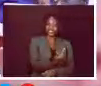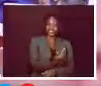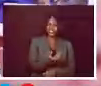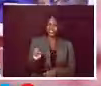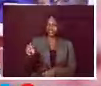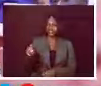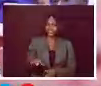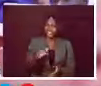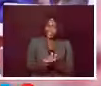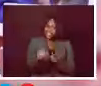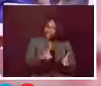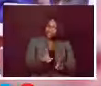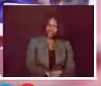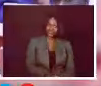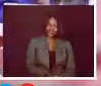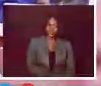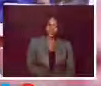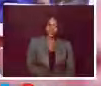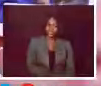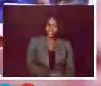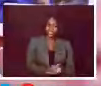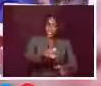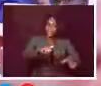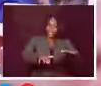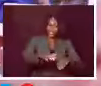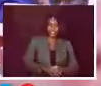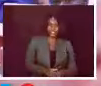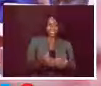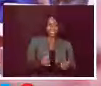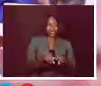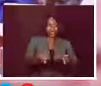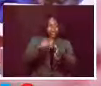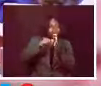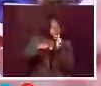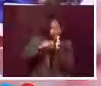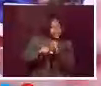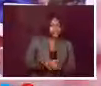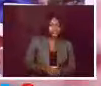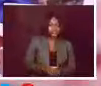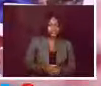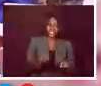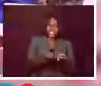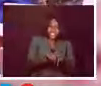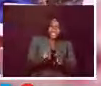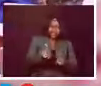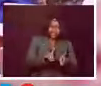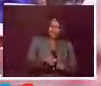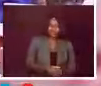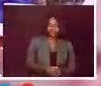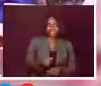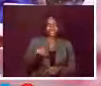12. And they did, in the spirit of the compromise. Then we came to public accounts. We did the same. And then I